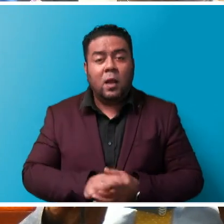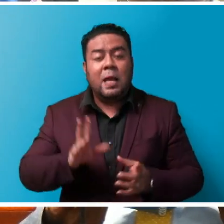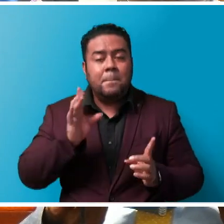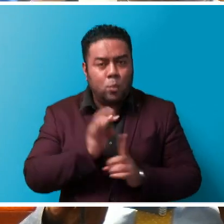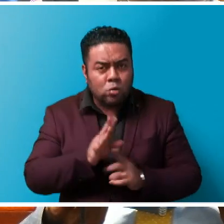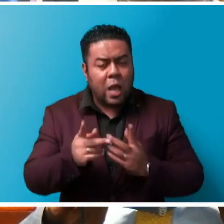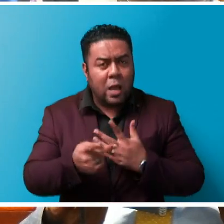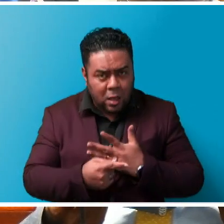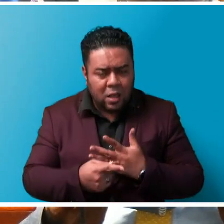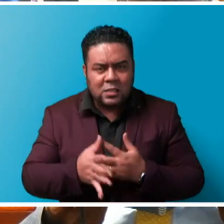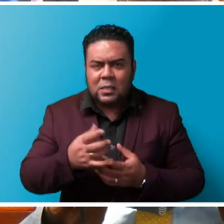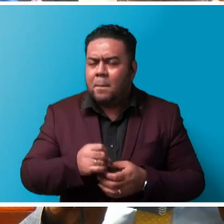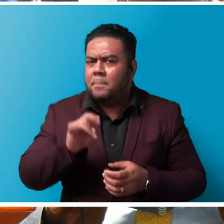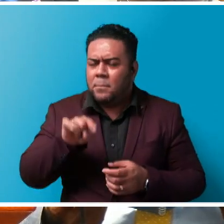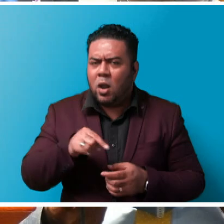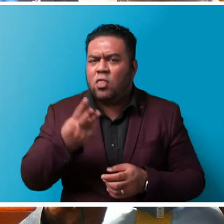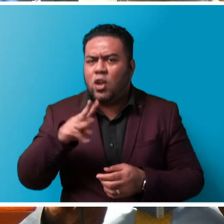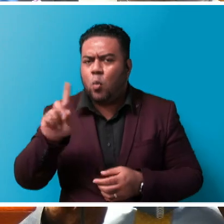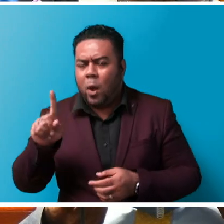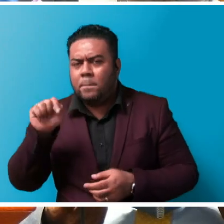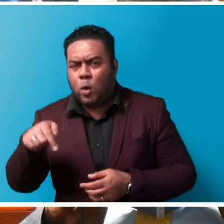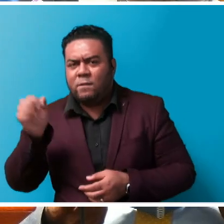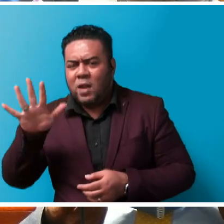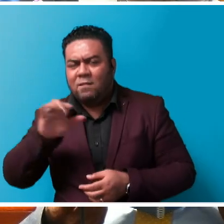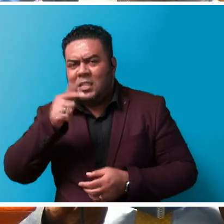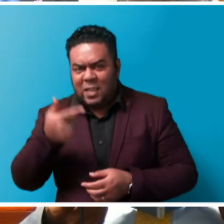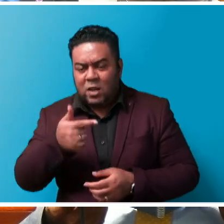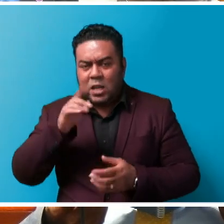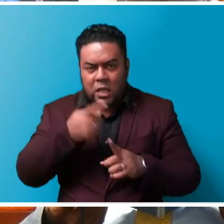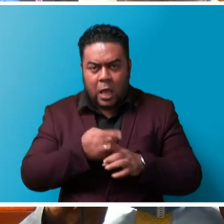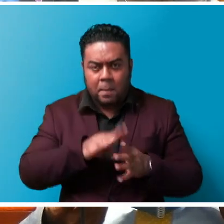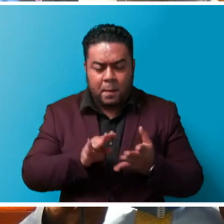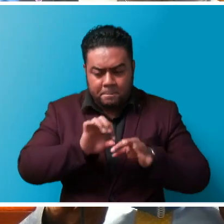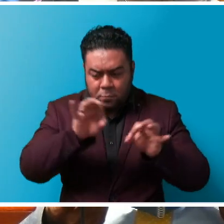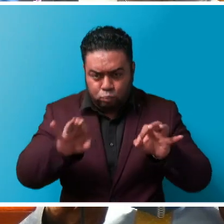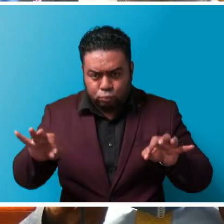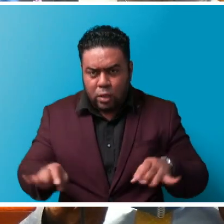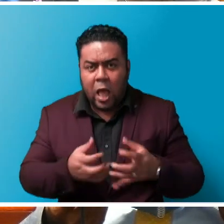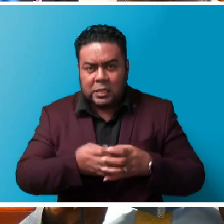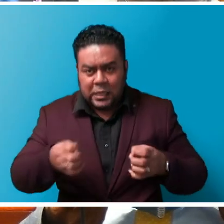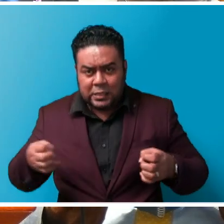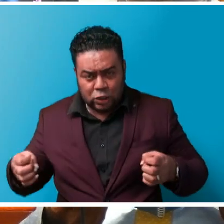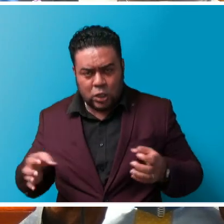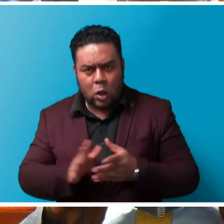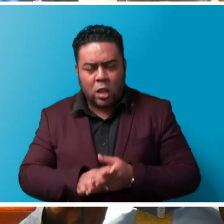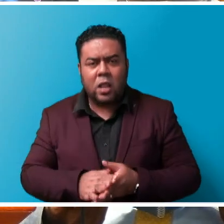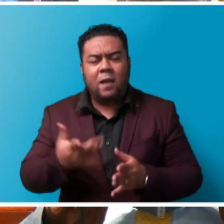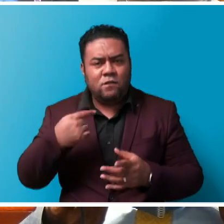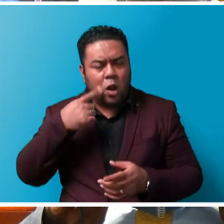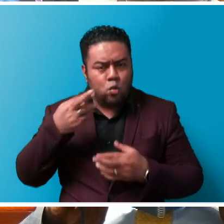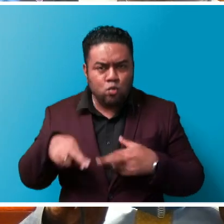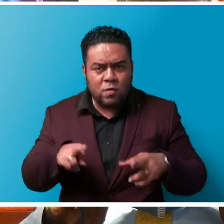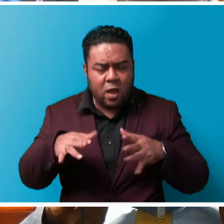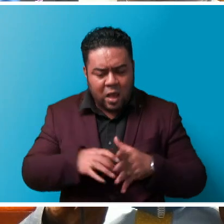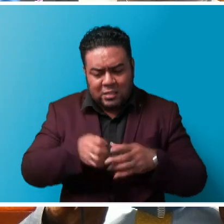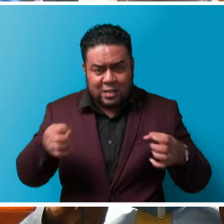projects in terms of the 31.57 kilometers of pipeline extensions, the River Water Supply Scheme